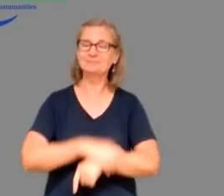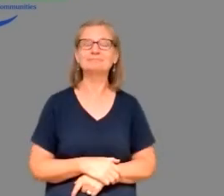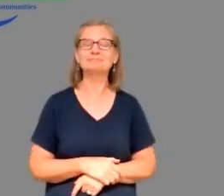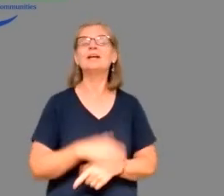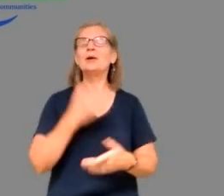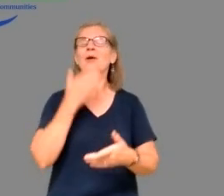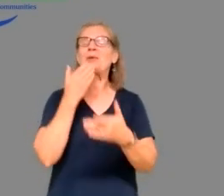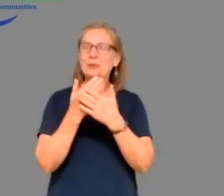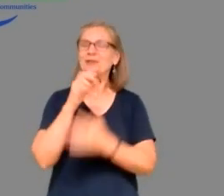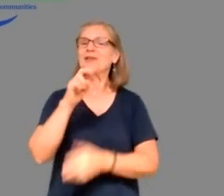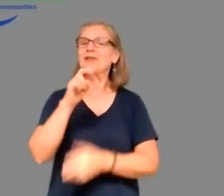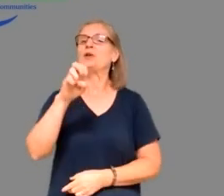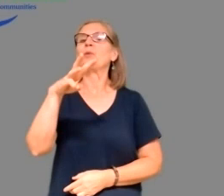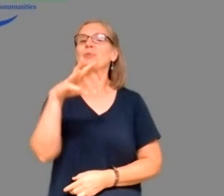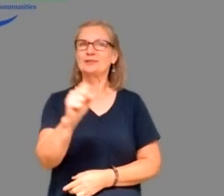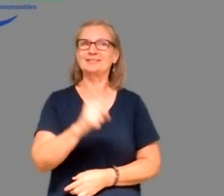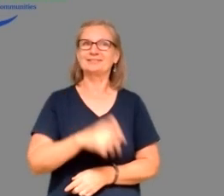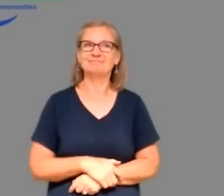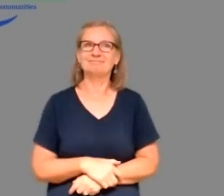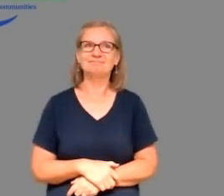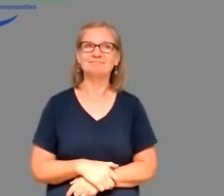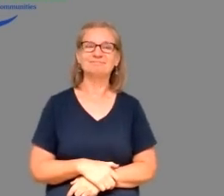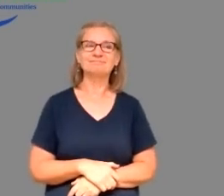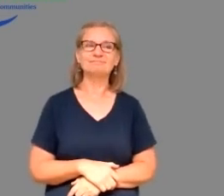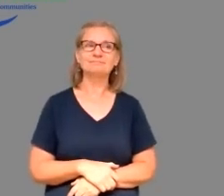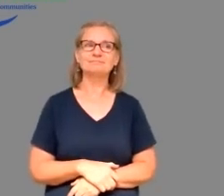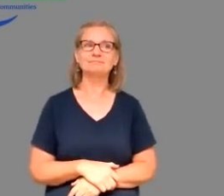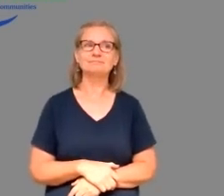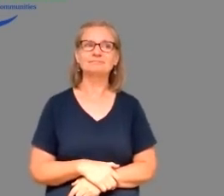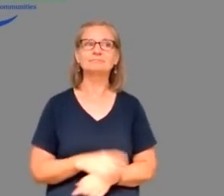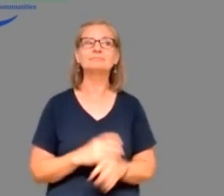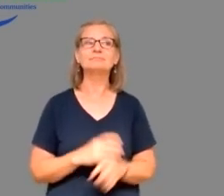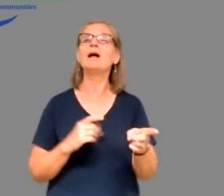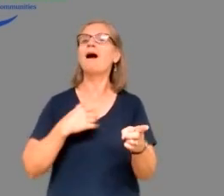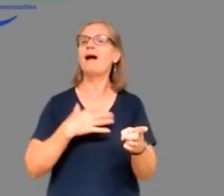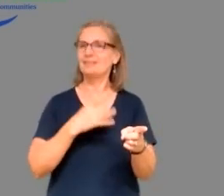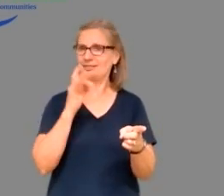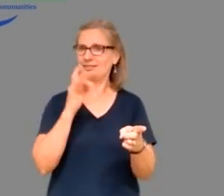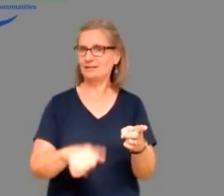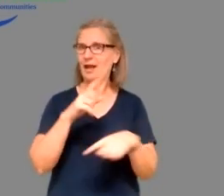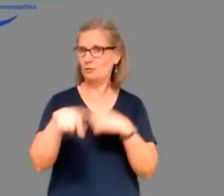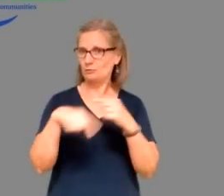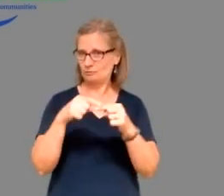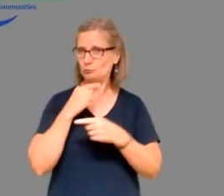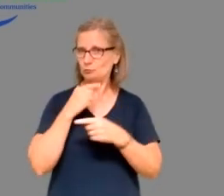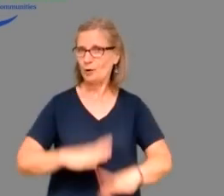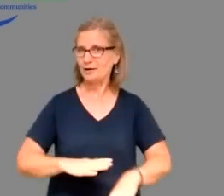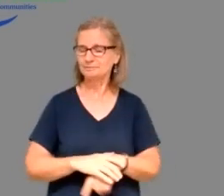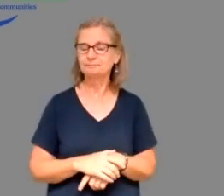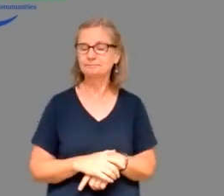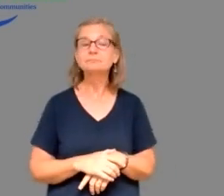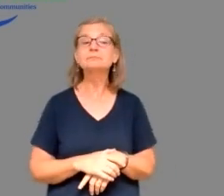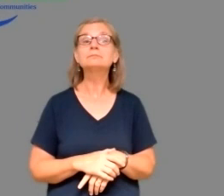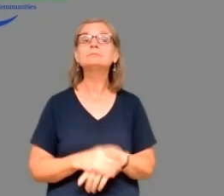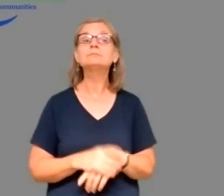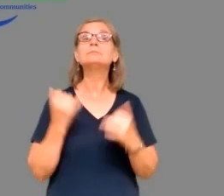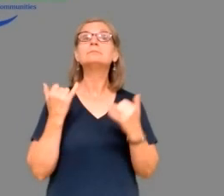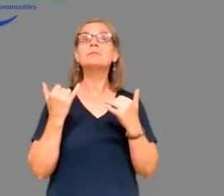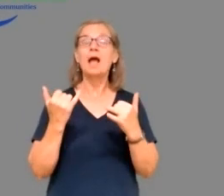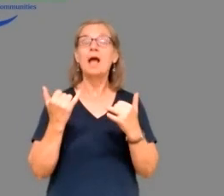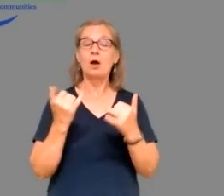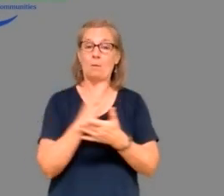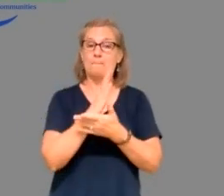news. I like when it's quiet. We are a week and a half into phase